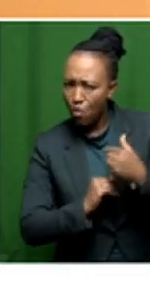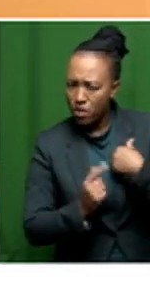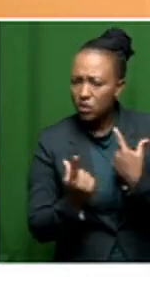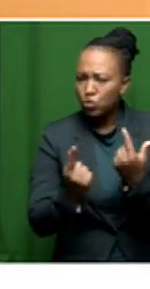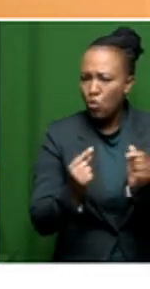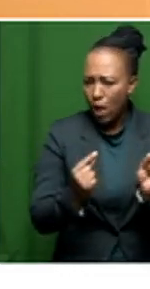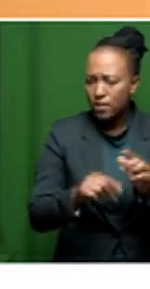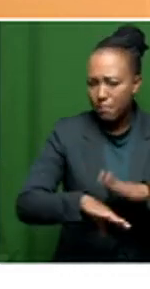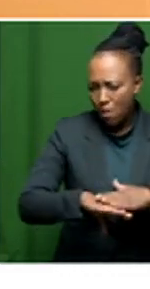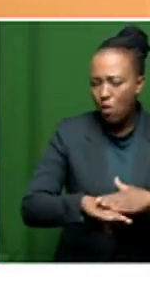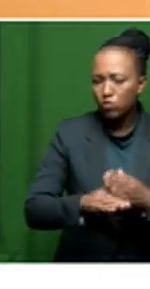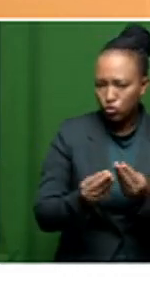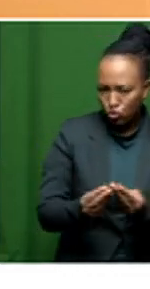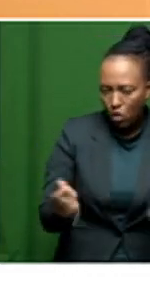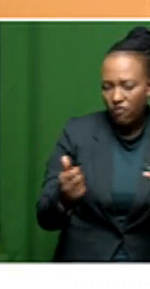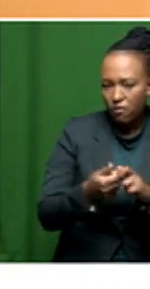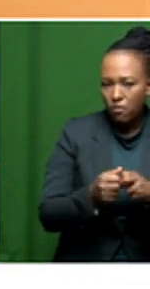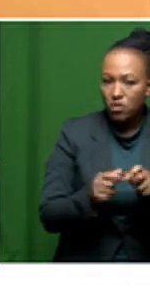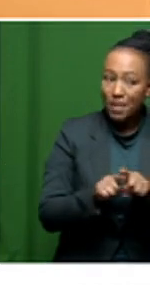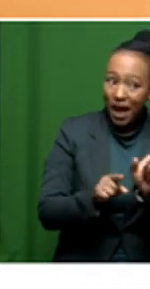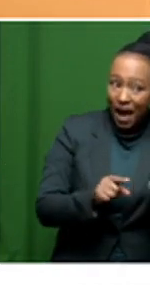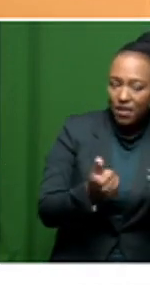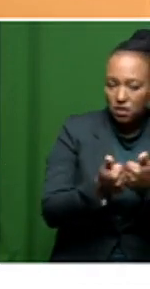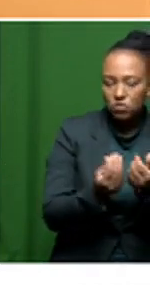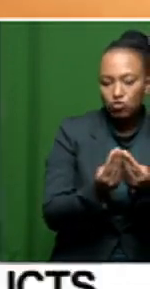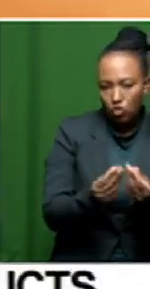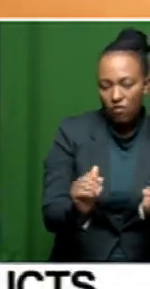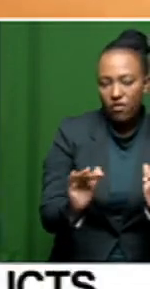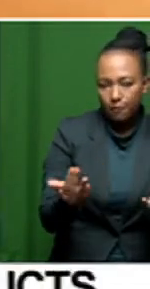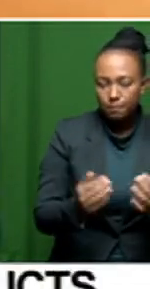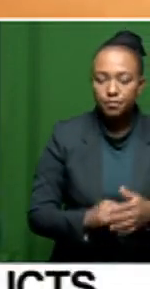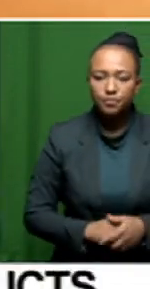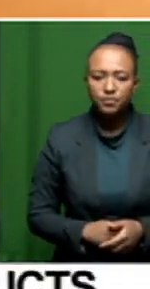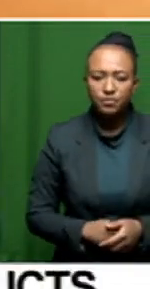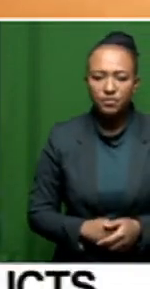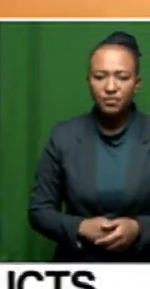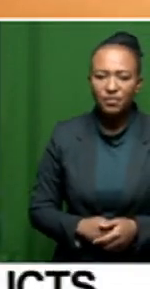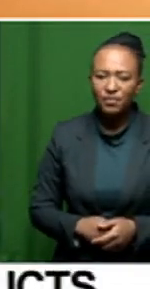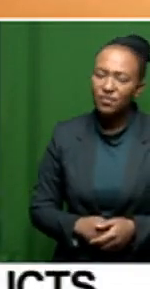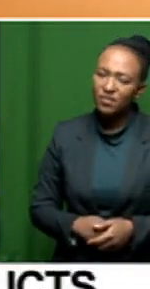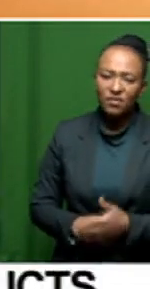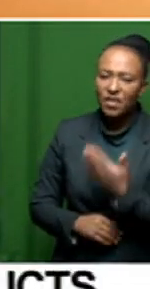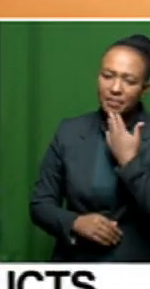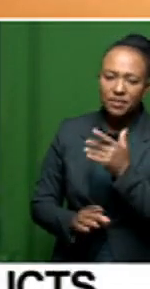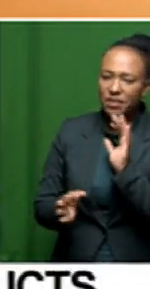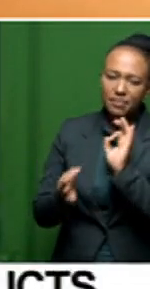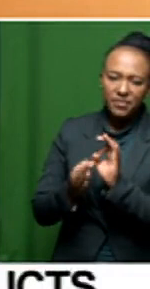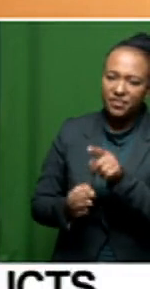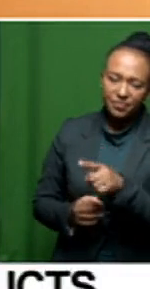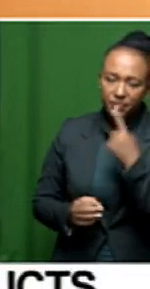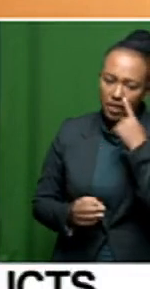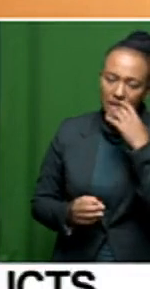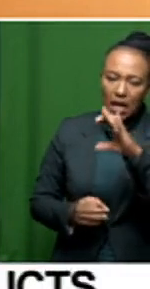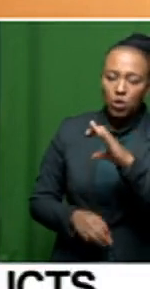do together on other challenges that they are having. So can we be more specific, please, Ms. Ngwenya? Let's take Charlotte